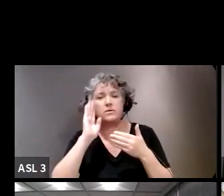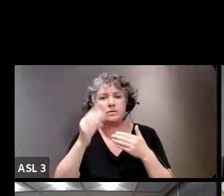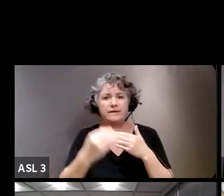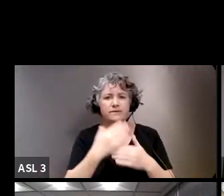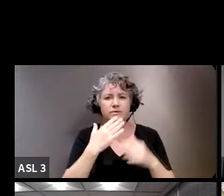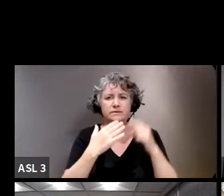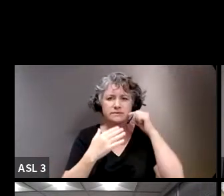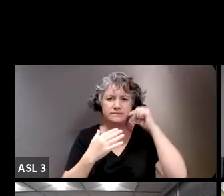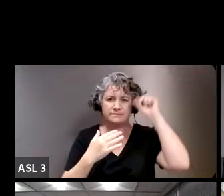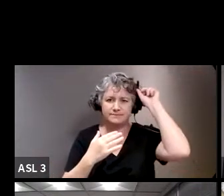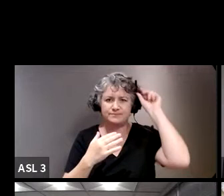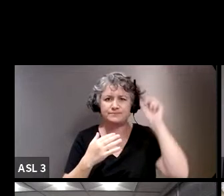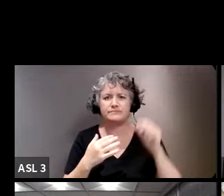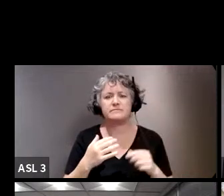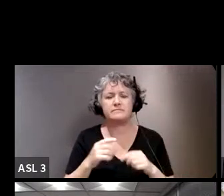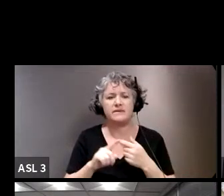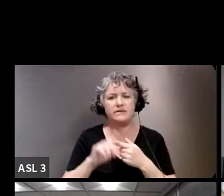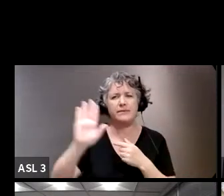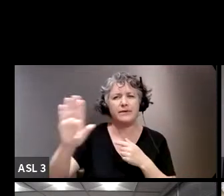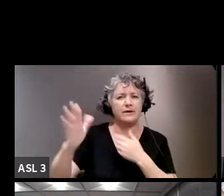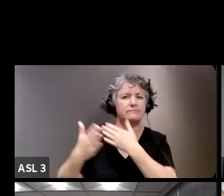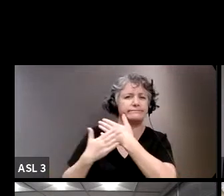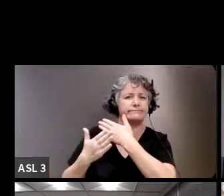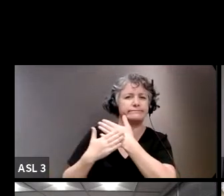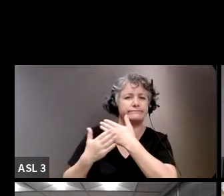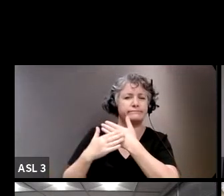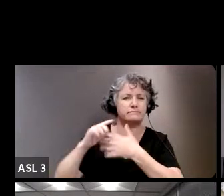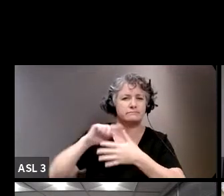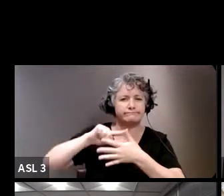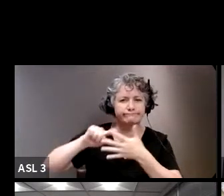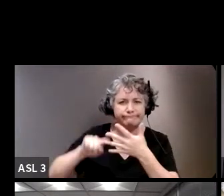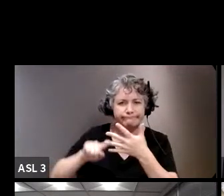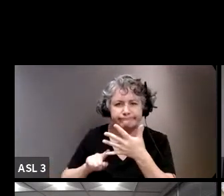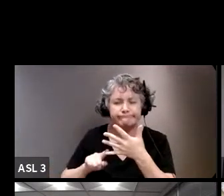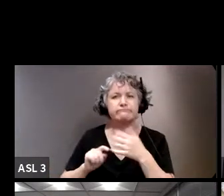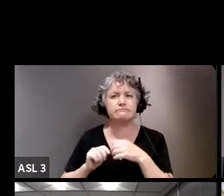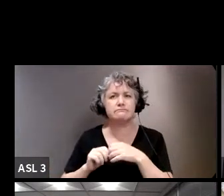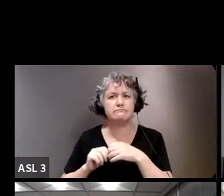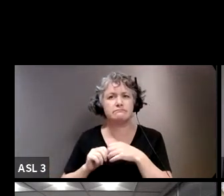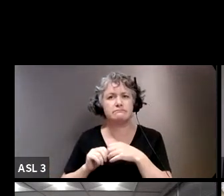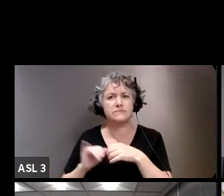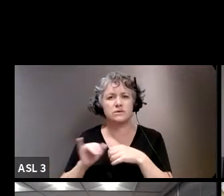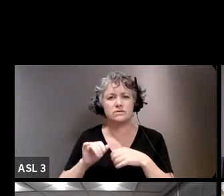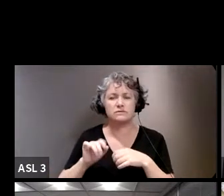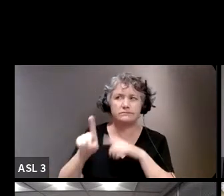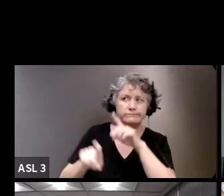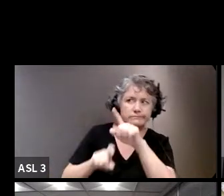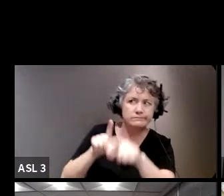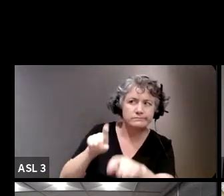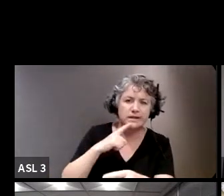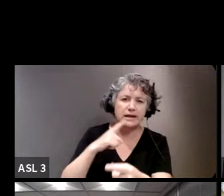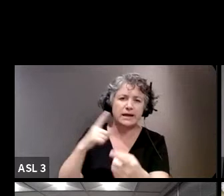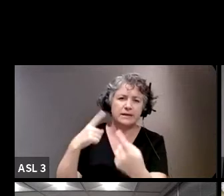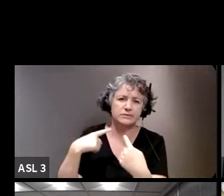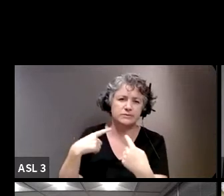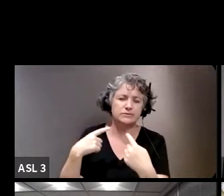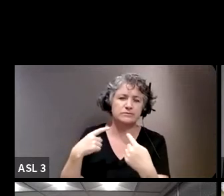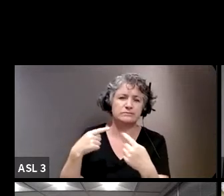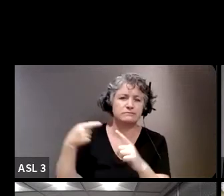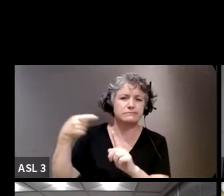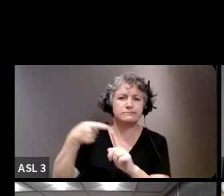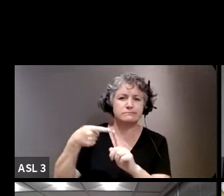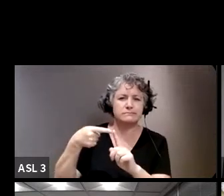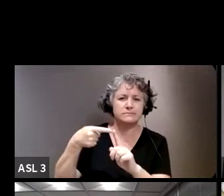by uh their recommendations and their answers for uh um uh